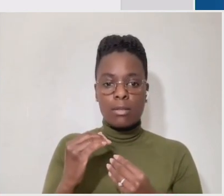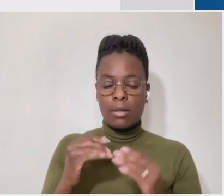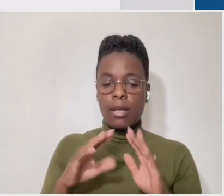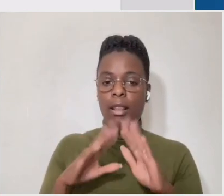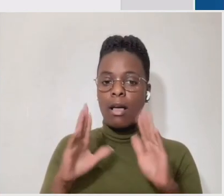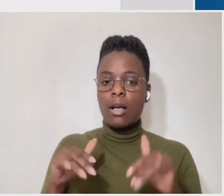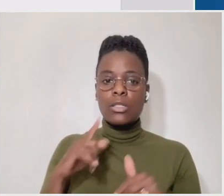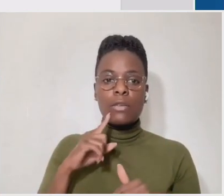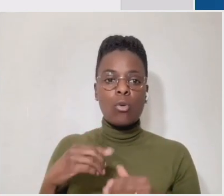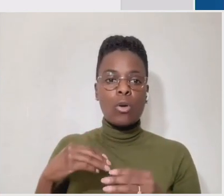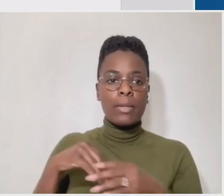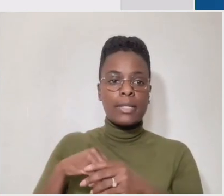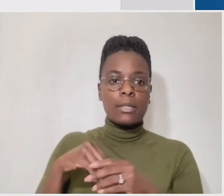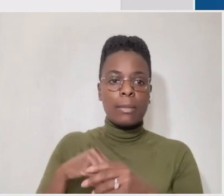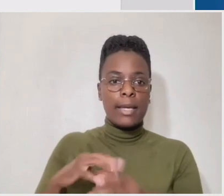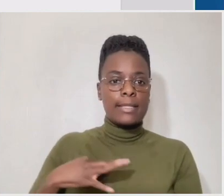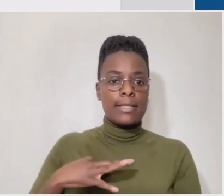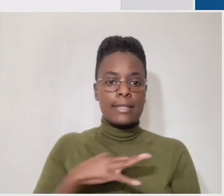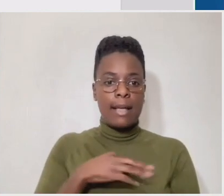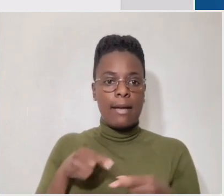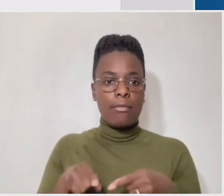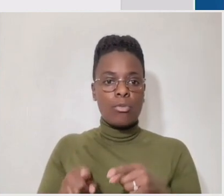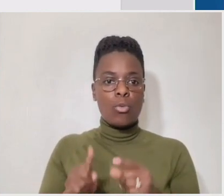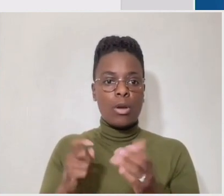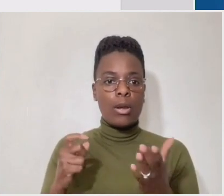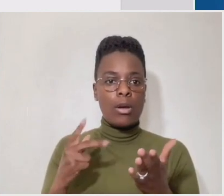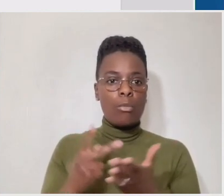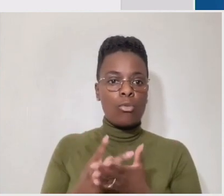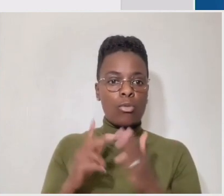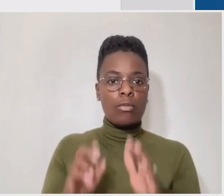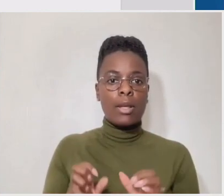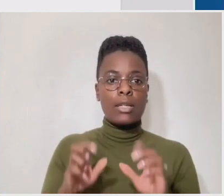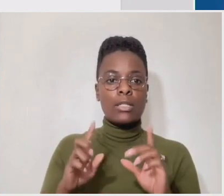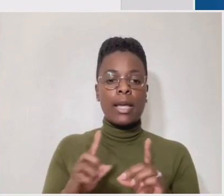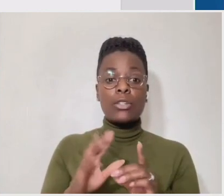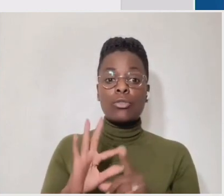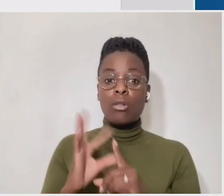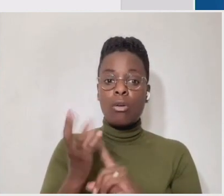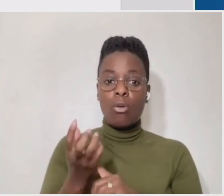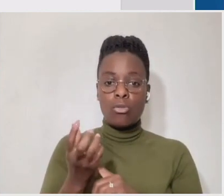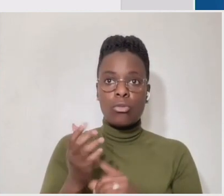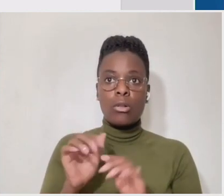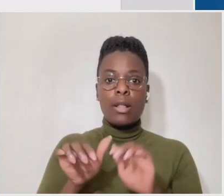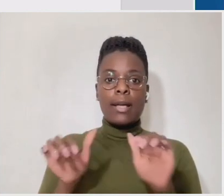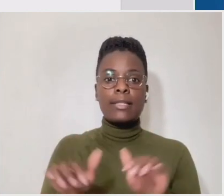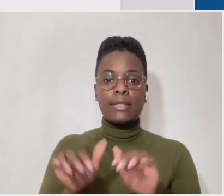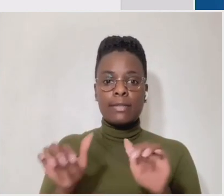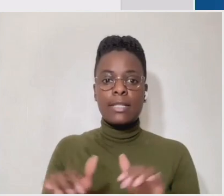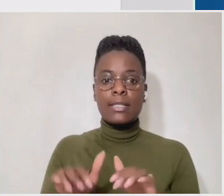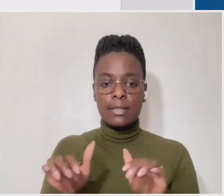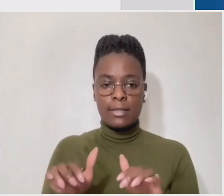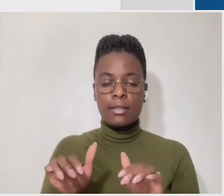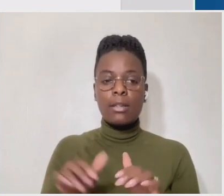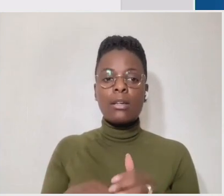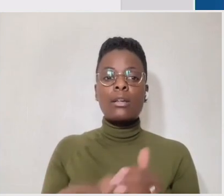during approved educational and cultural activities. Additionally, down in section